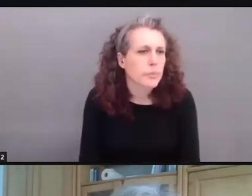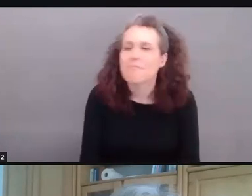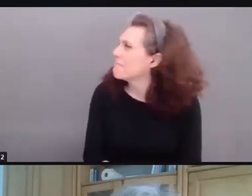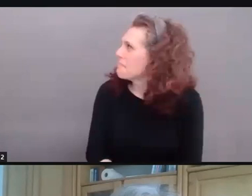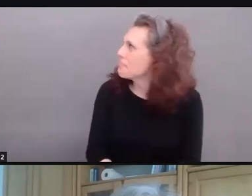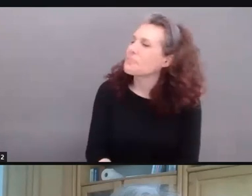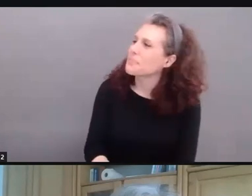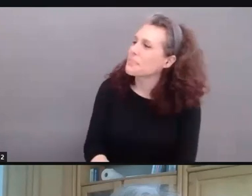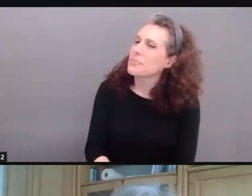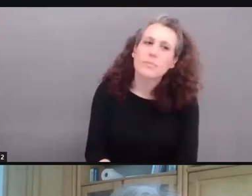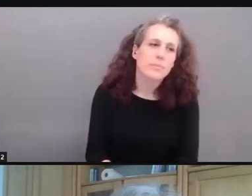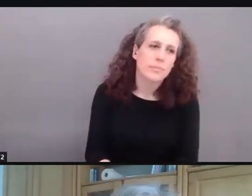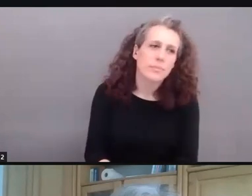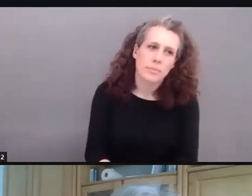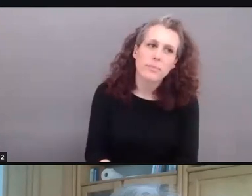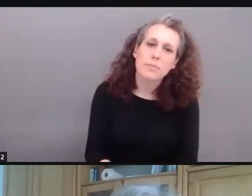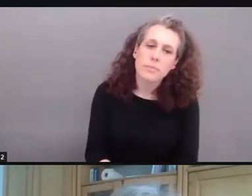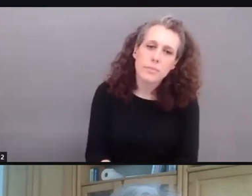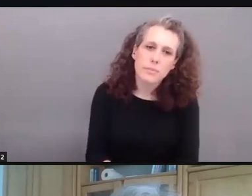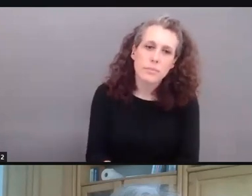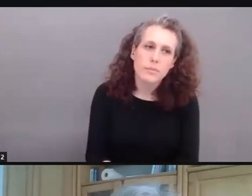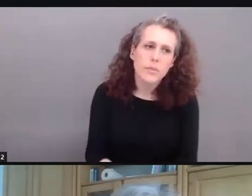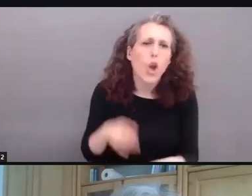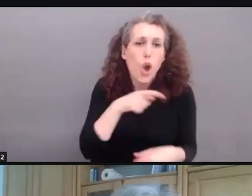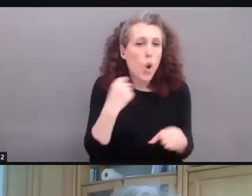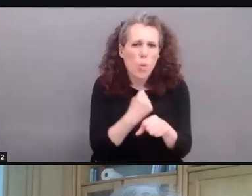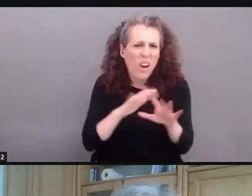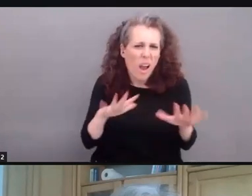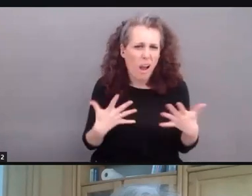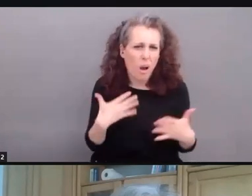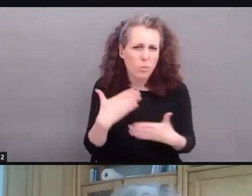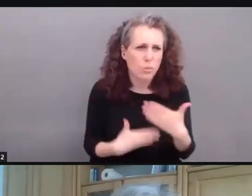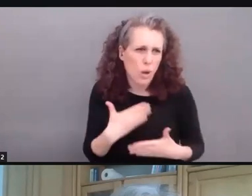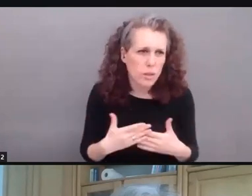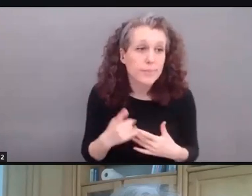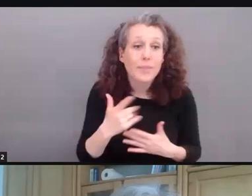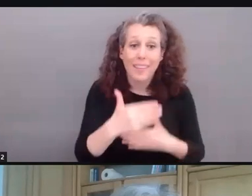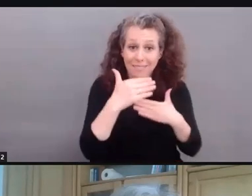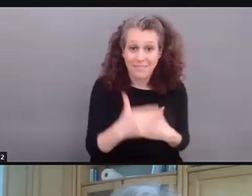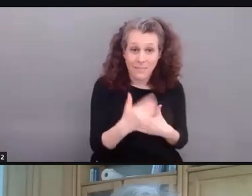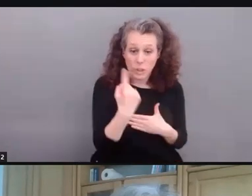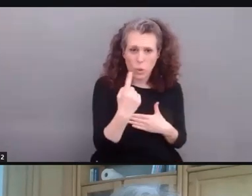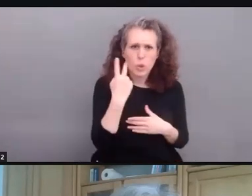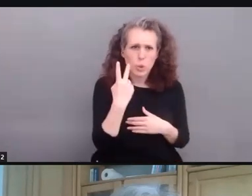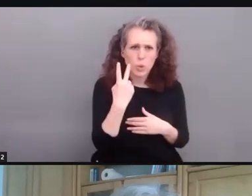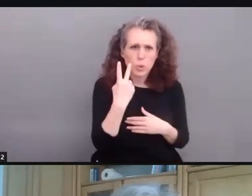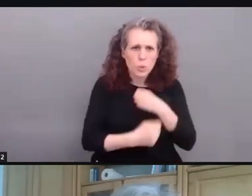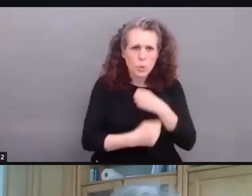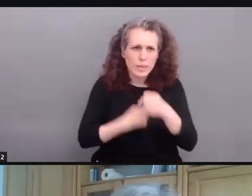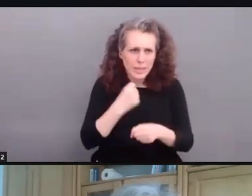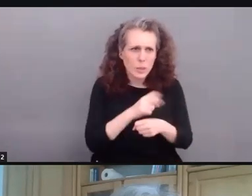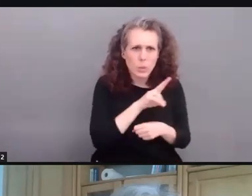Yeah, how was the work done? The phase 1 was about 2 years, from 2009 till the end